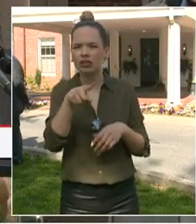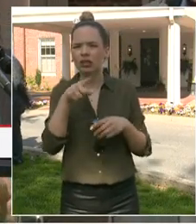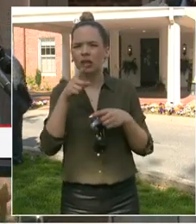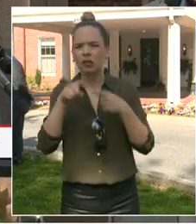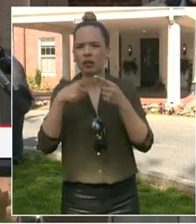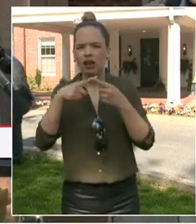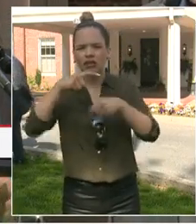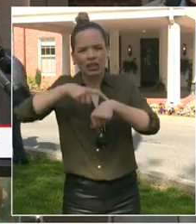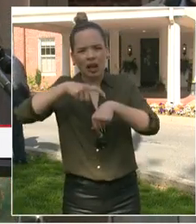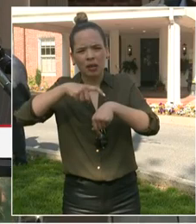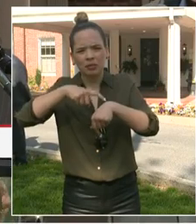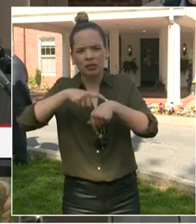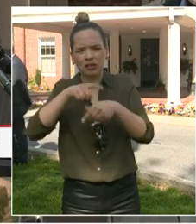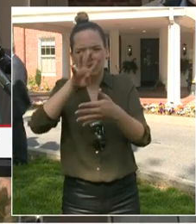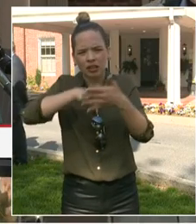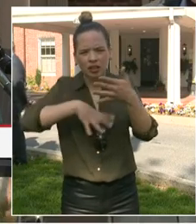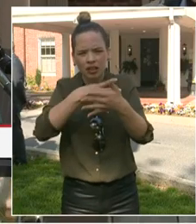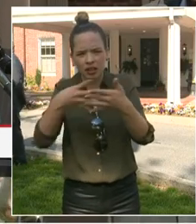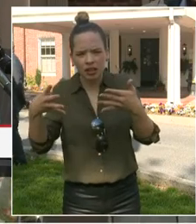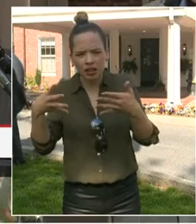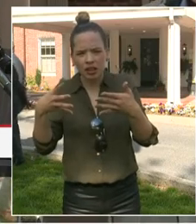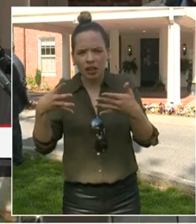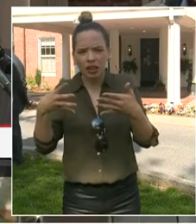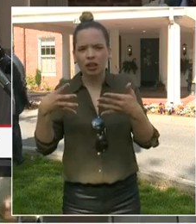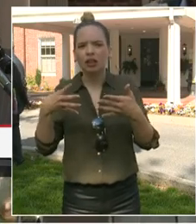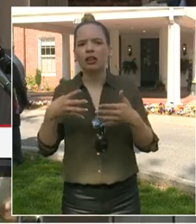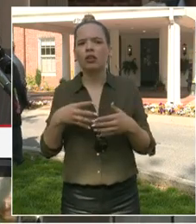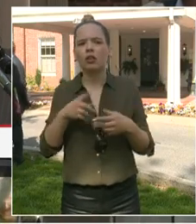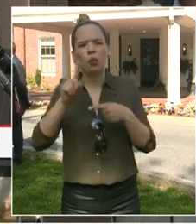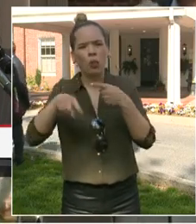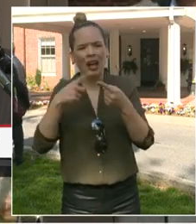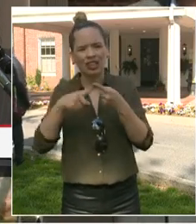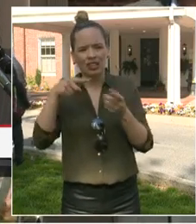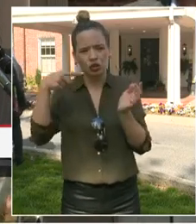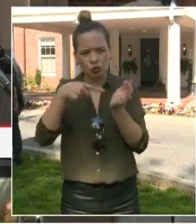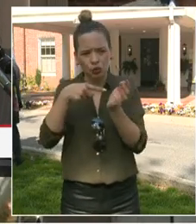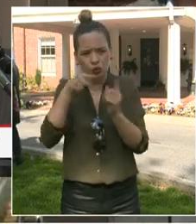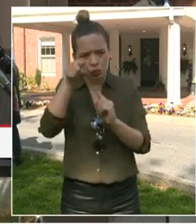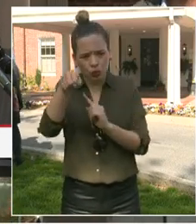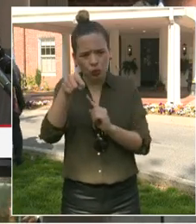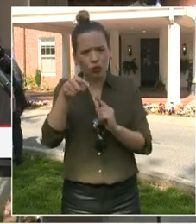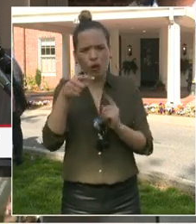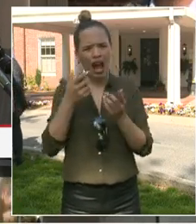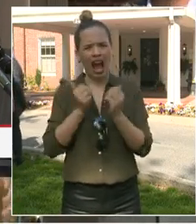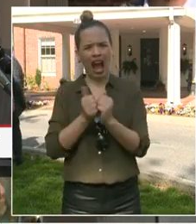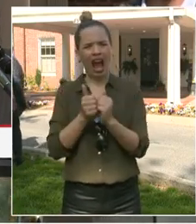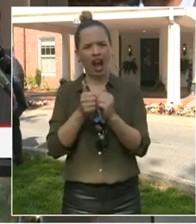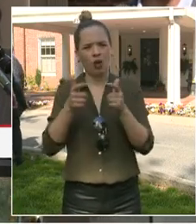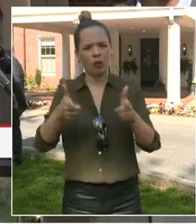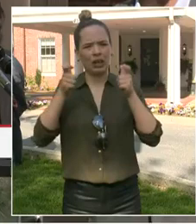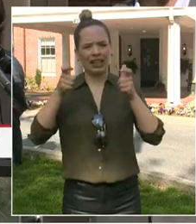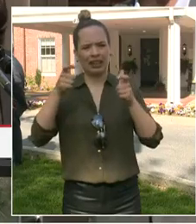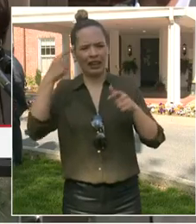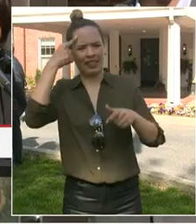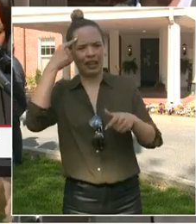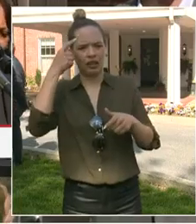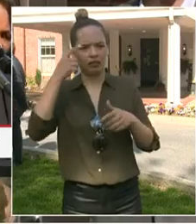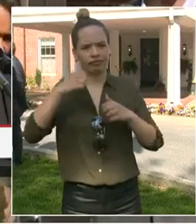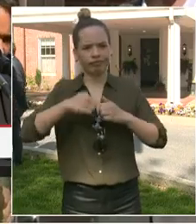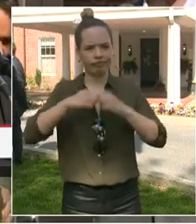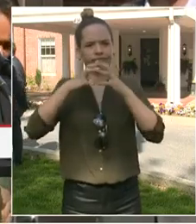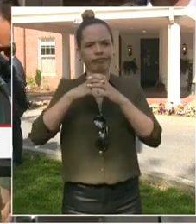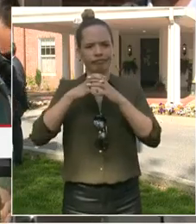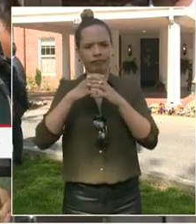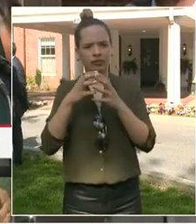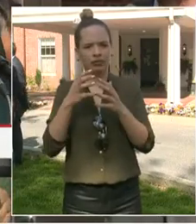bit. So when are these due to you, and then how quickly do you see some of these maybe being implemented and making a difference? Well, I'm going to